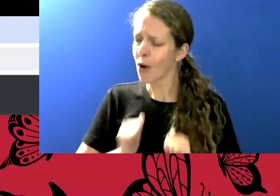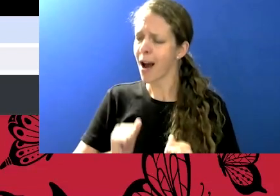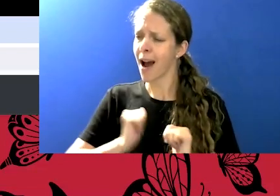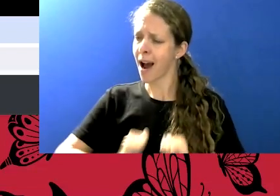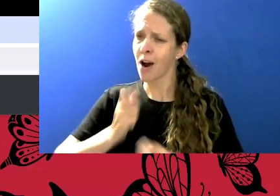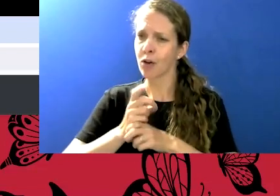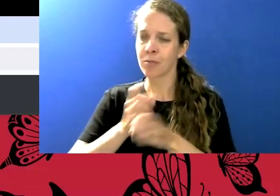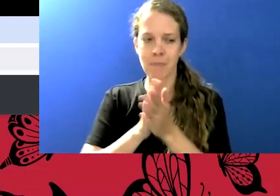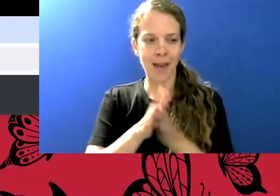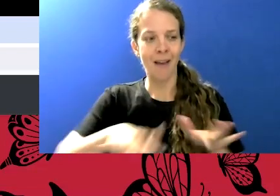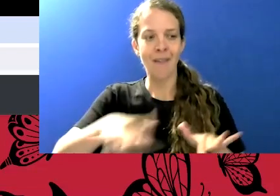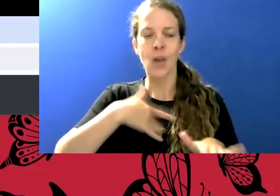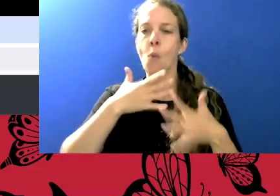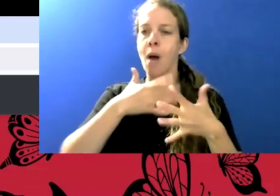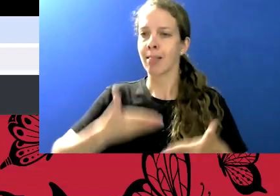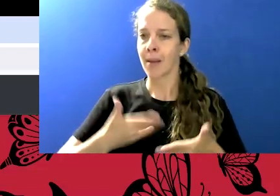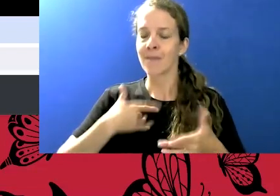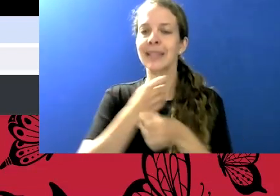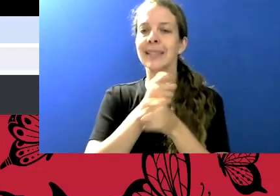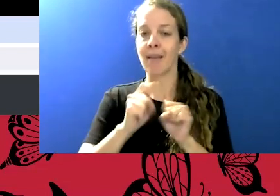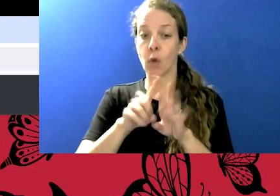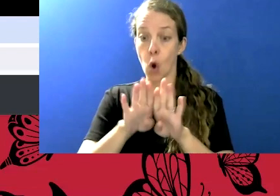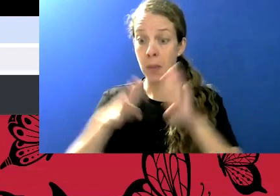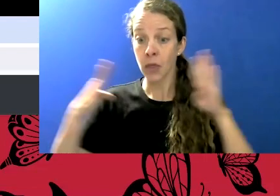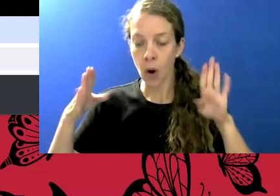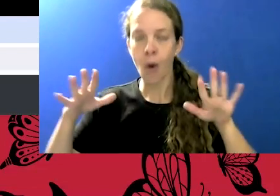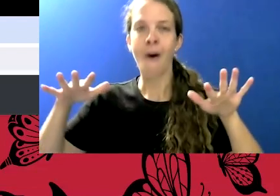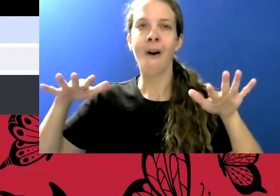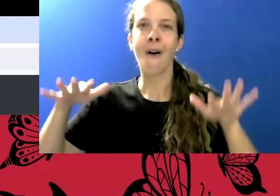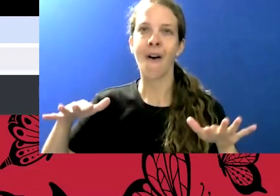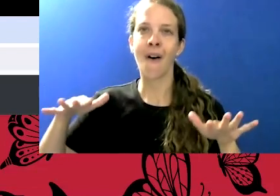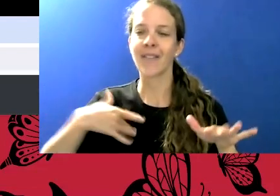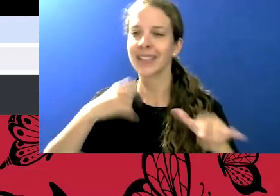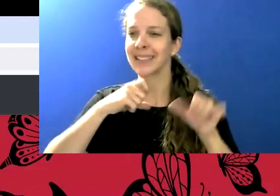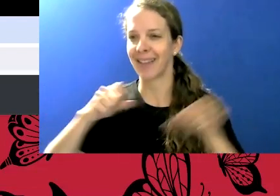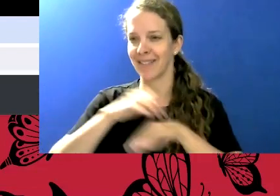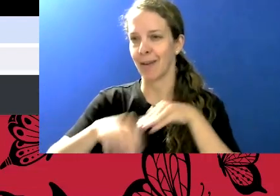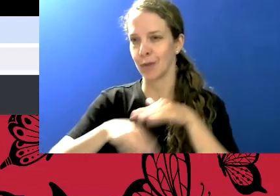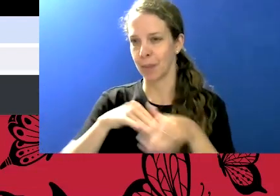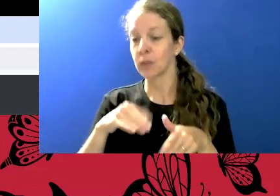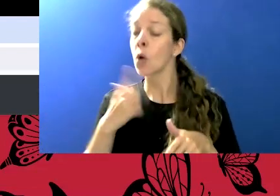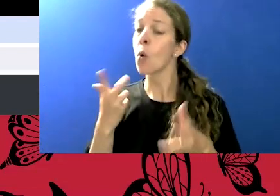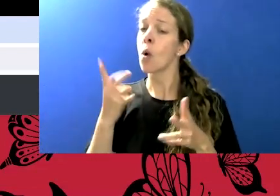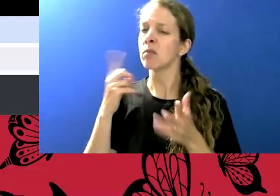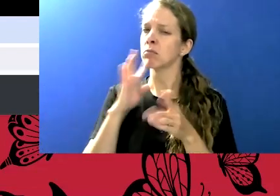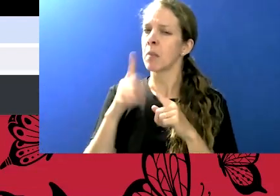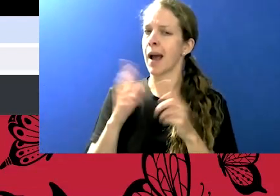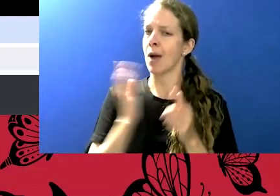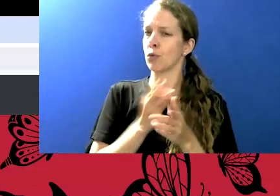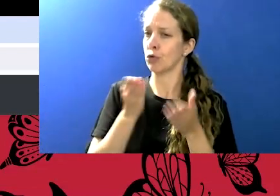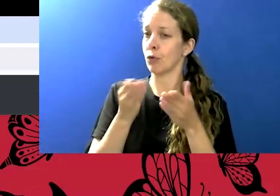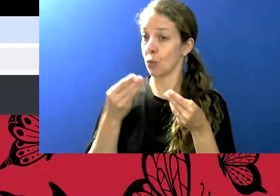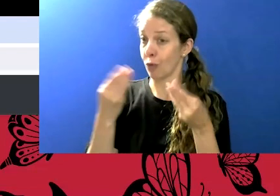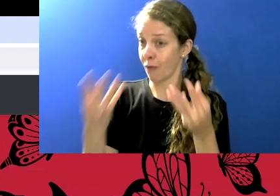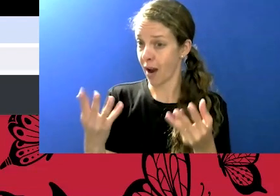so they feel comfortable and they feel safe once they open that door. So today I'm going to be talking a little bit about the services that we provide at the